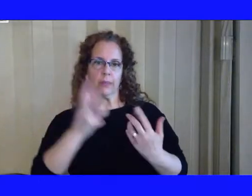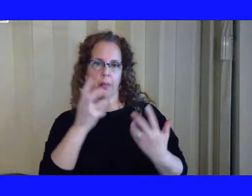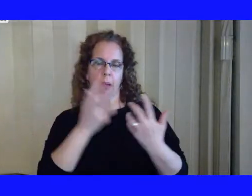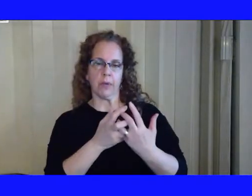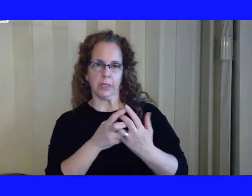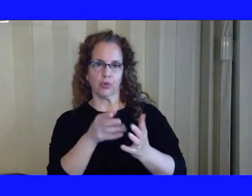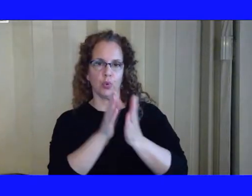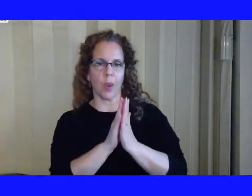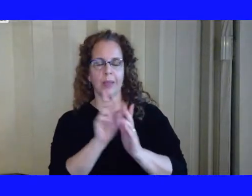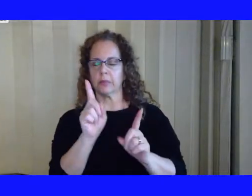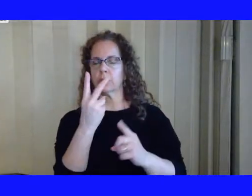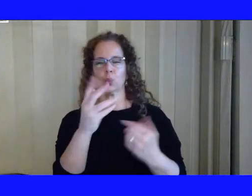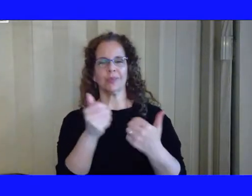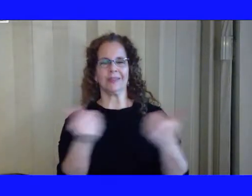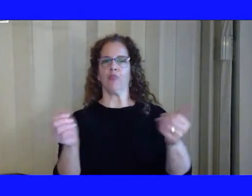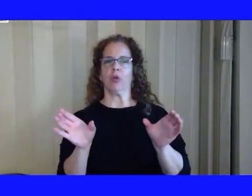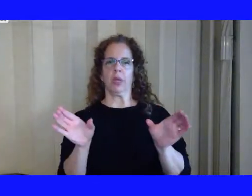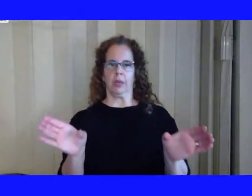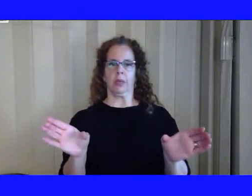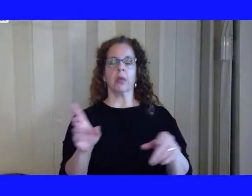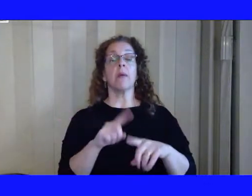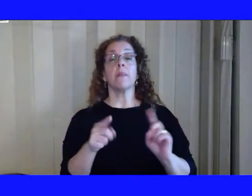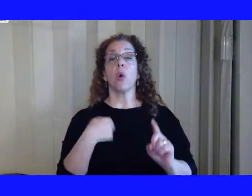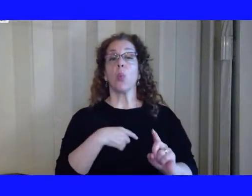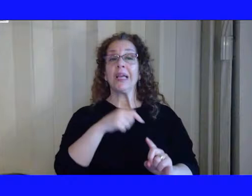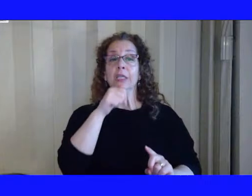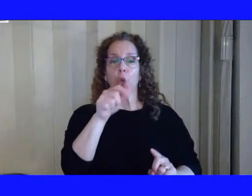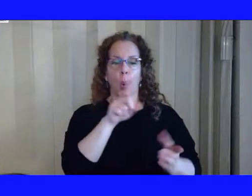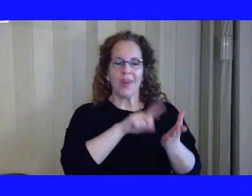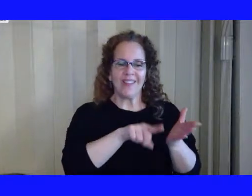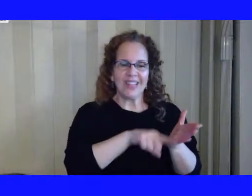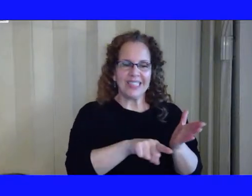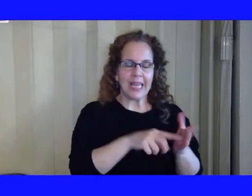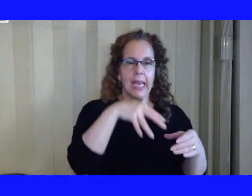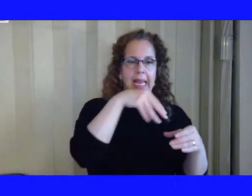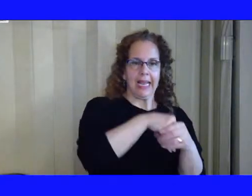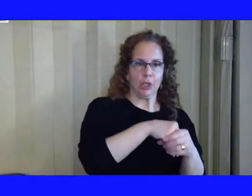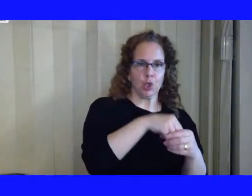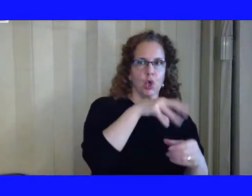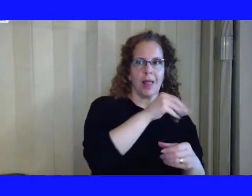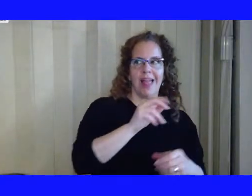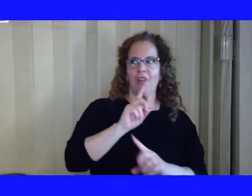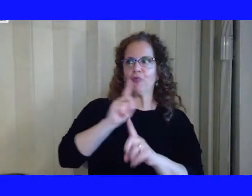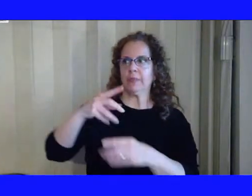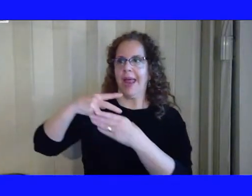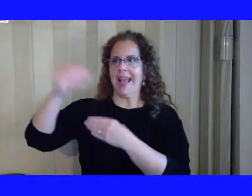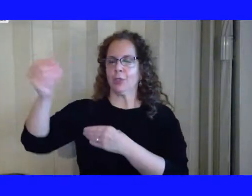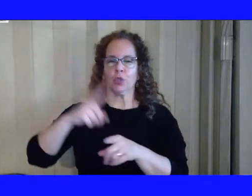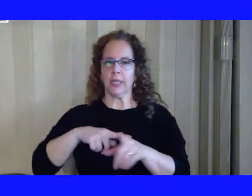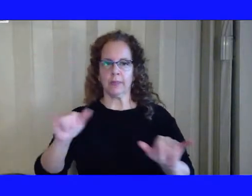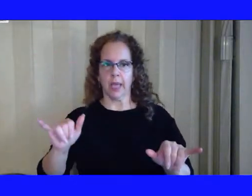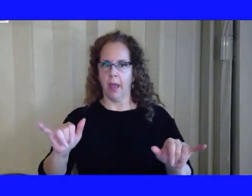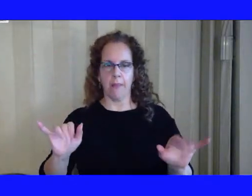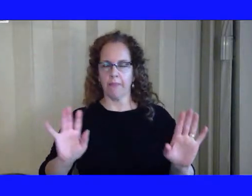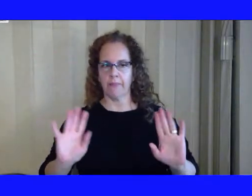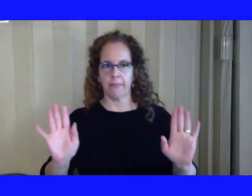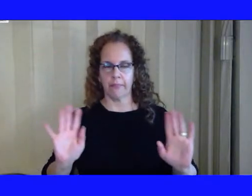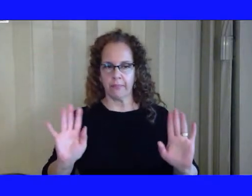I think Dr. Morse, I believe you have certain questions outside of this topic. Is that